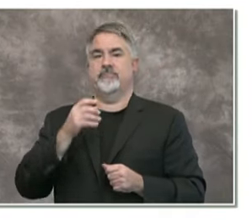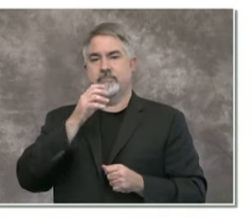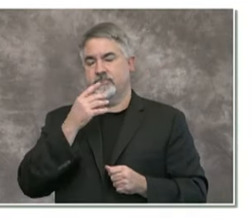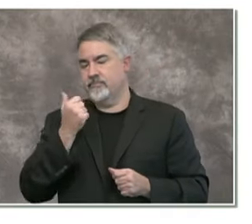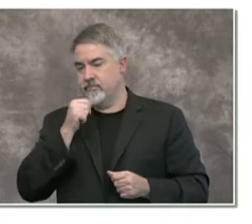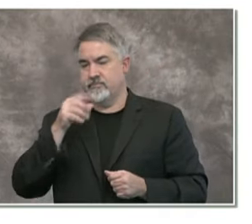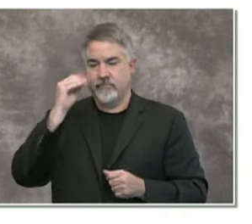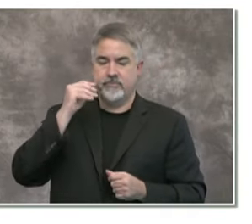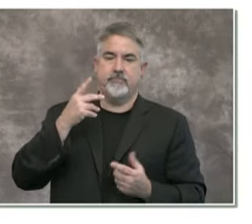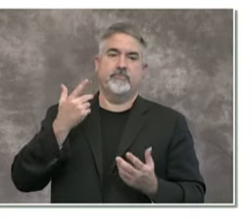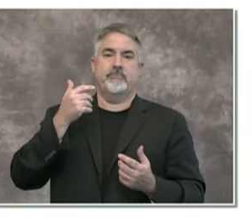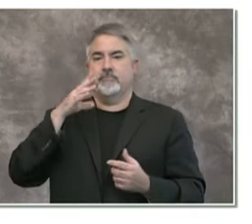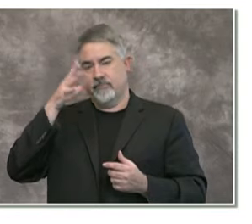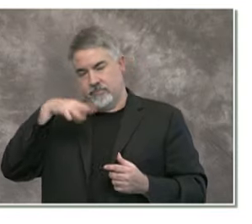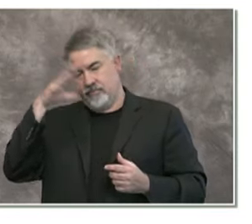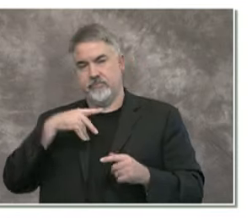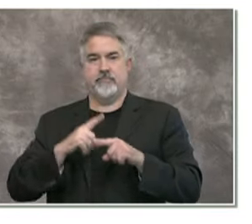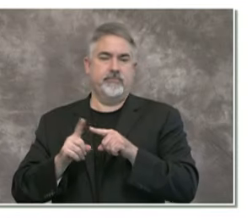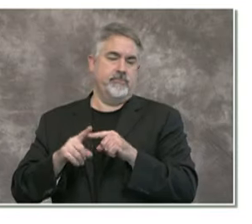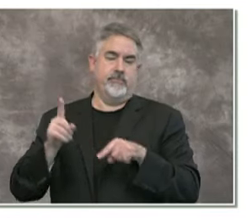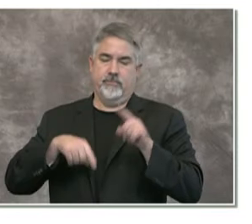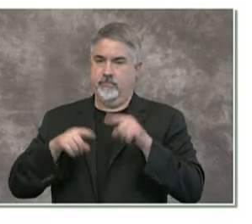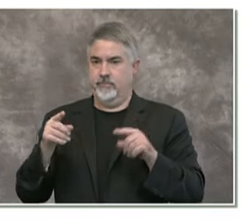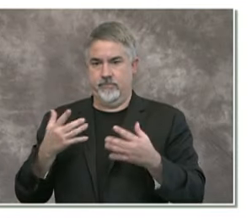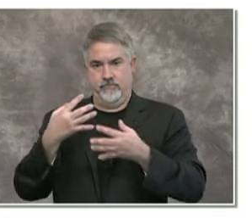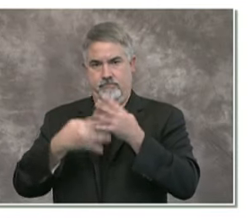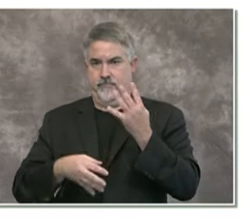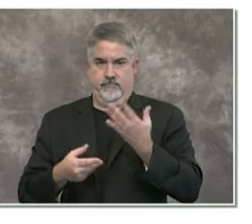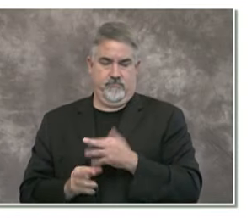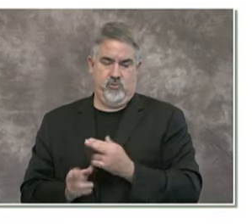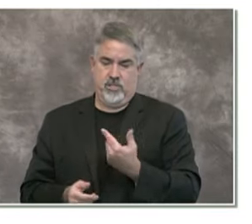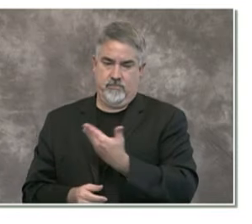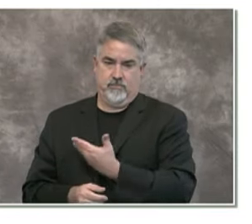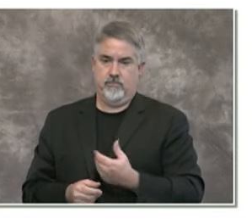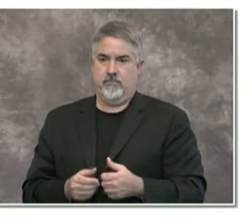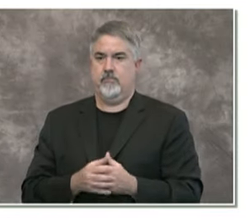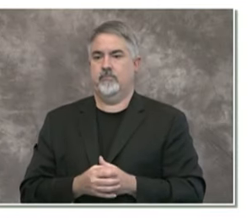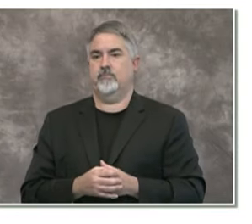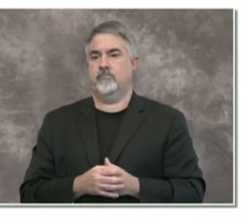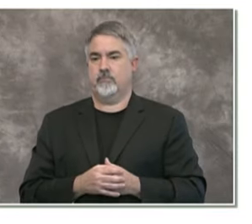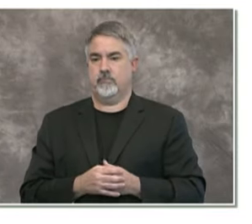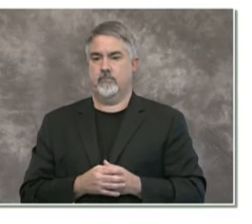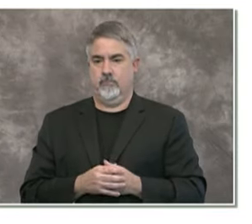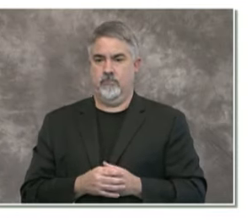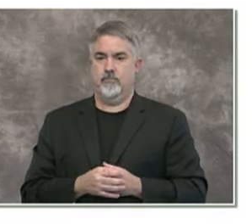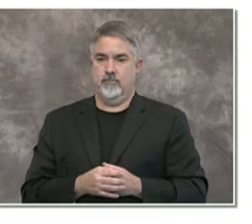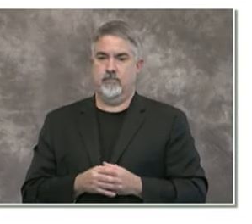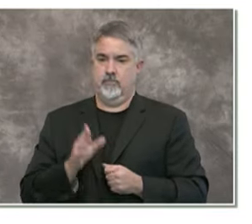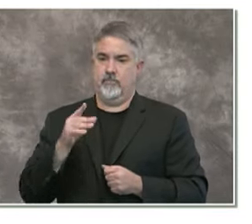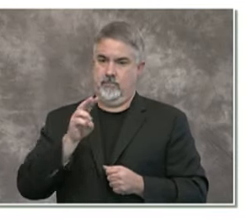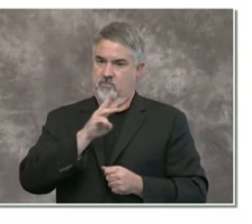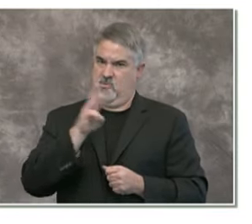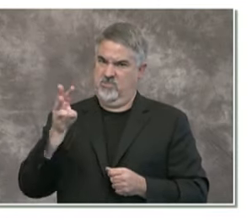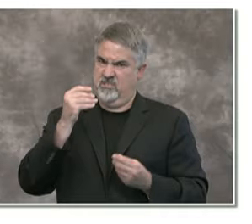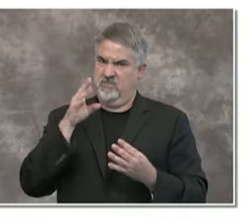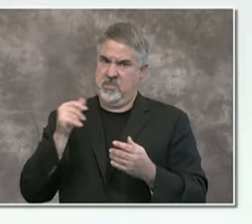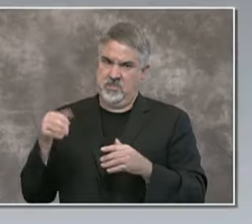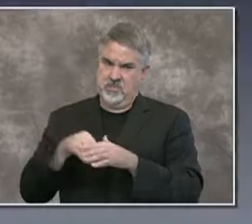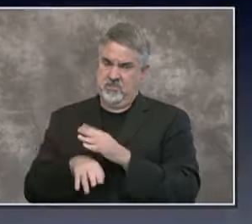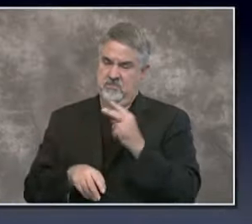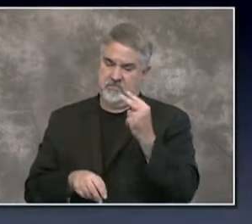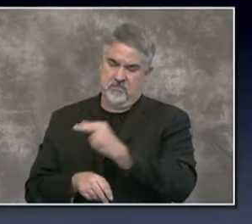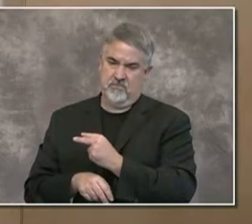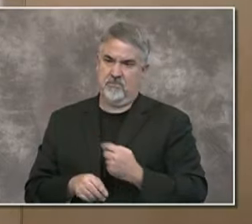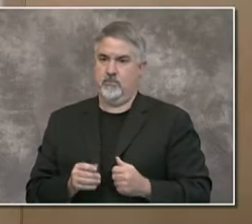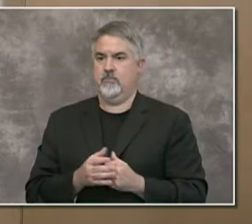deaths, and the table beforehand were the overall cases. Again, all of this information is on our website. When you go